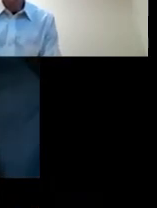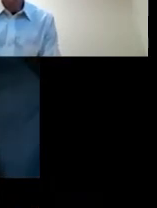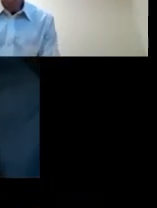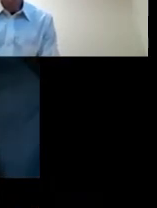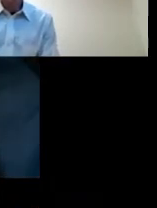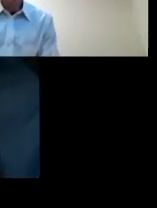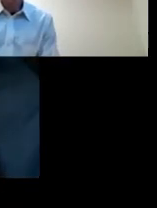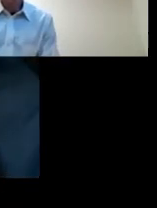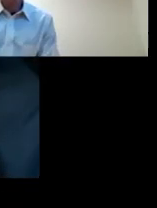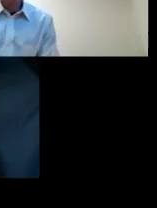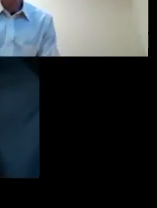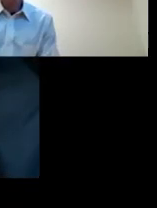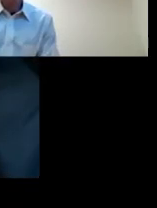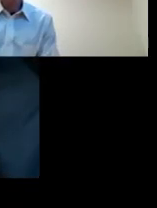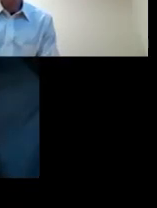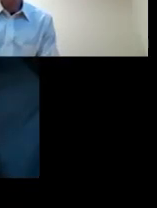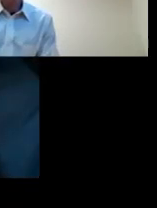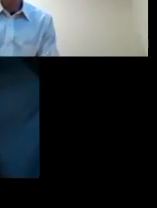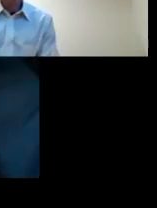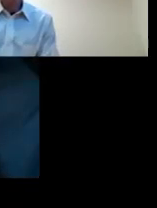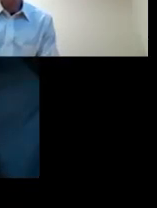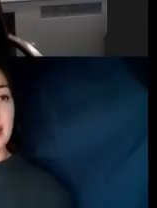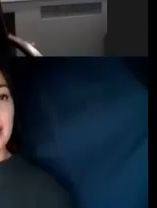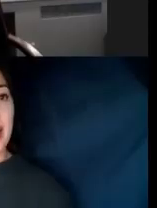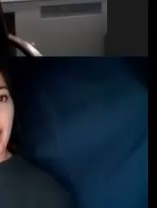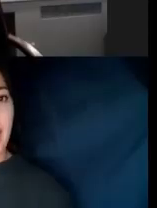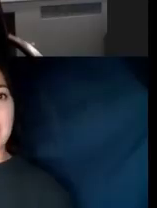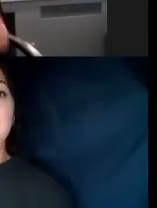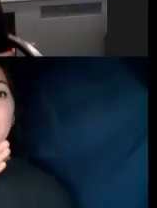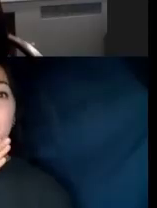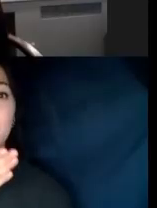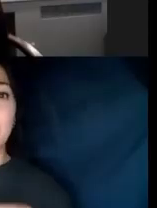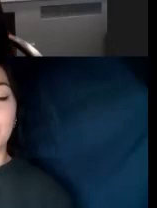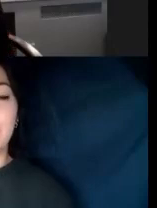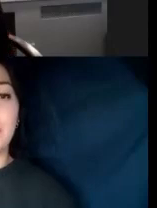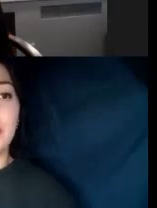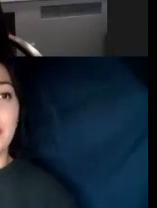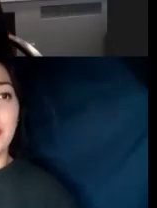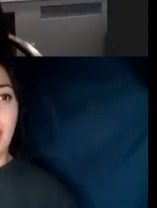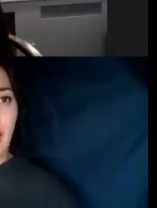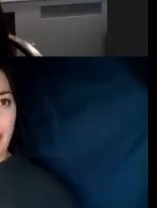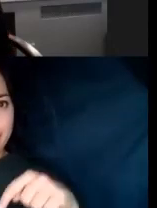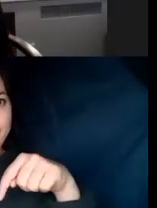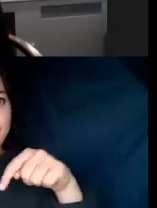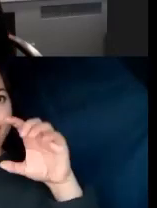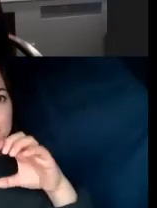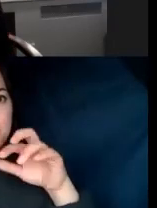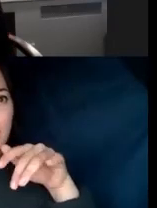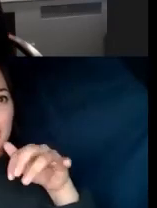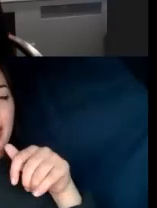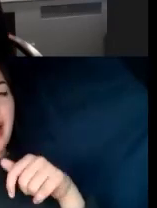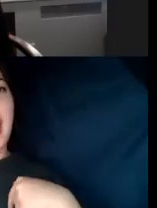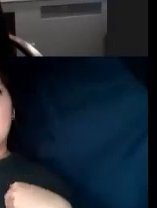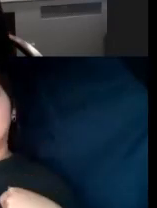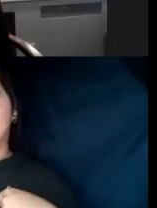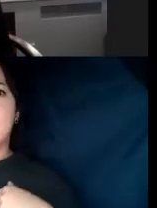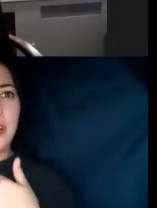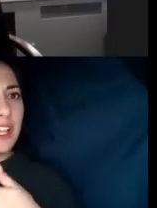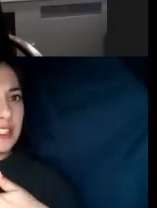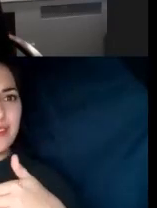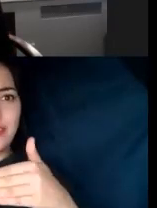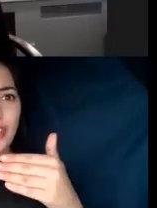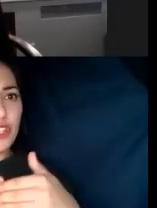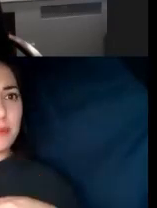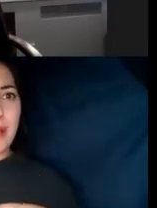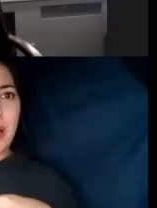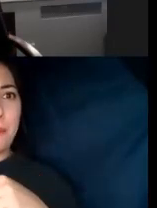Oh, thank you. I did say in the chat that I have just finished my poll worker training last week,